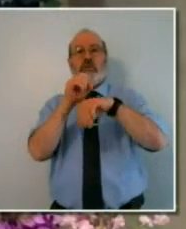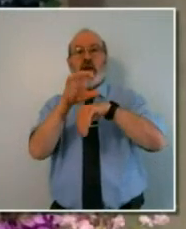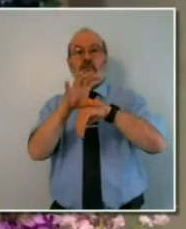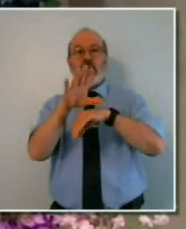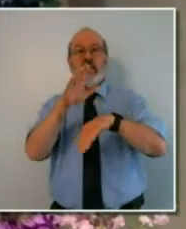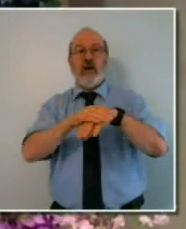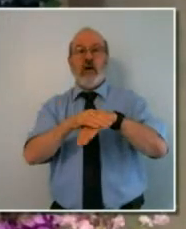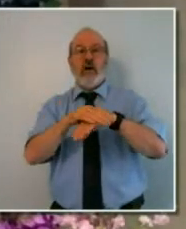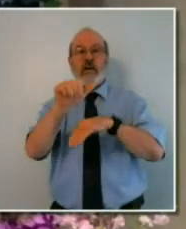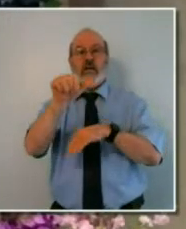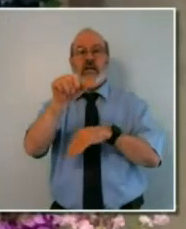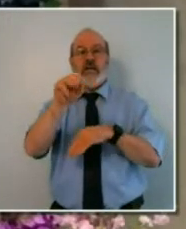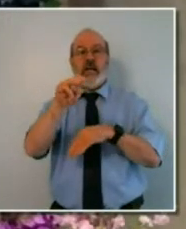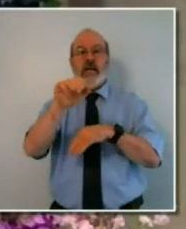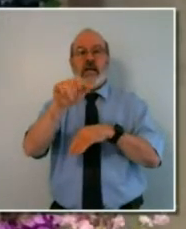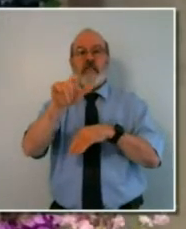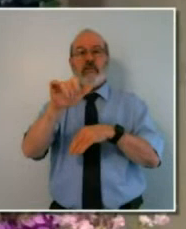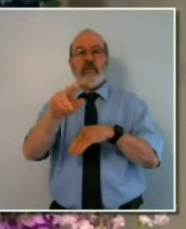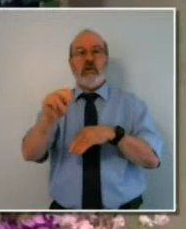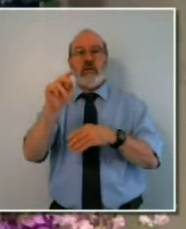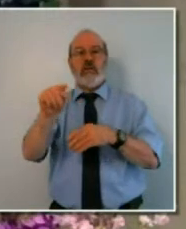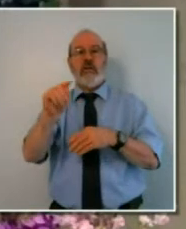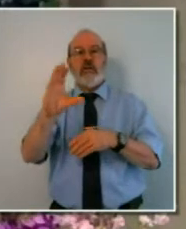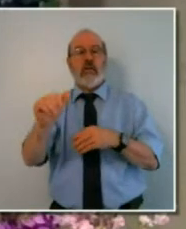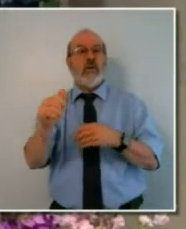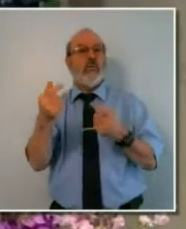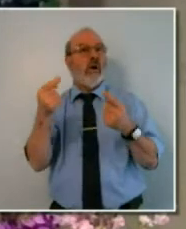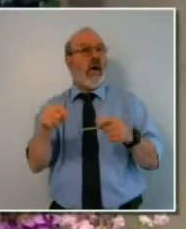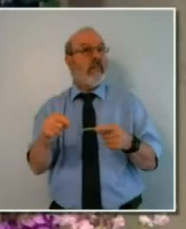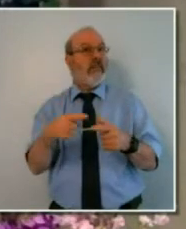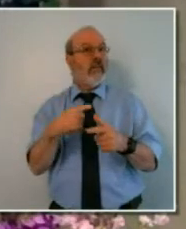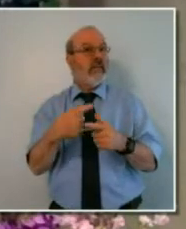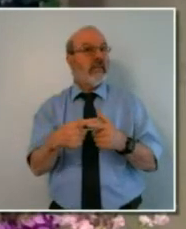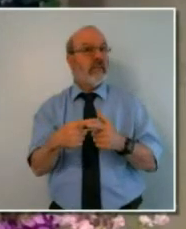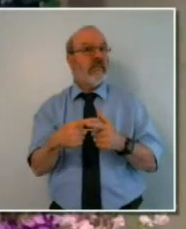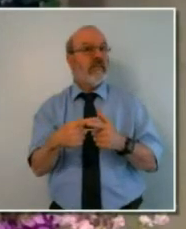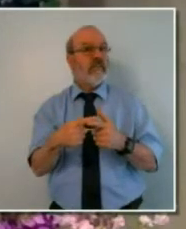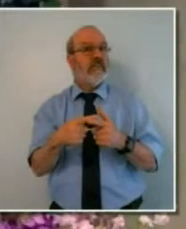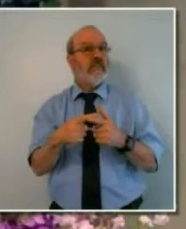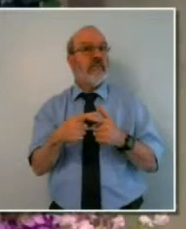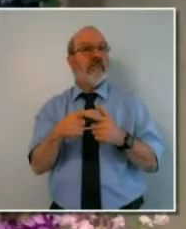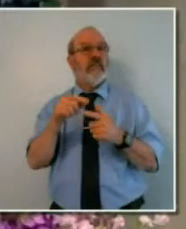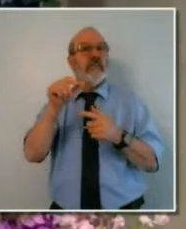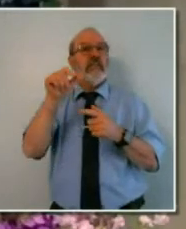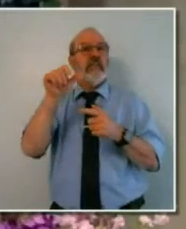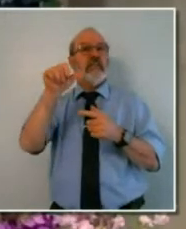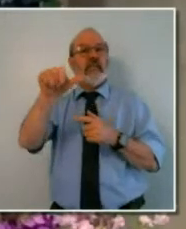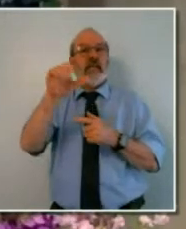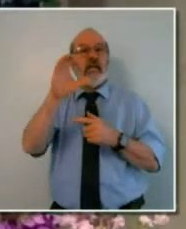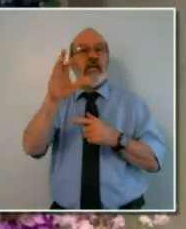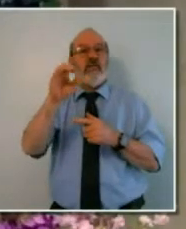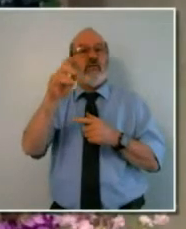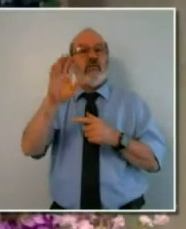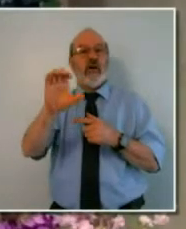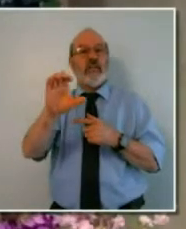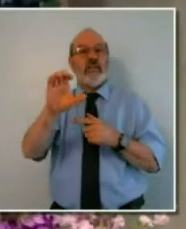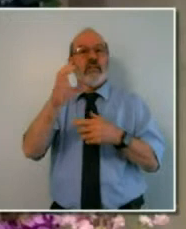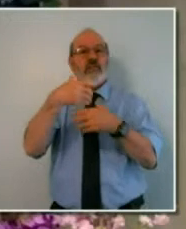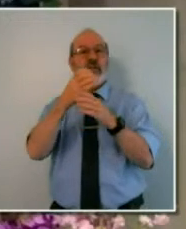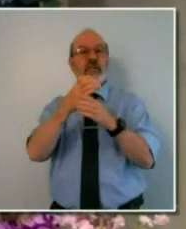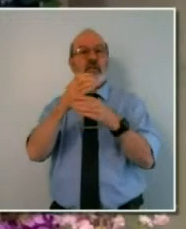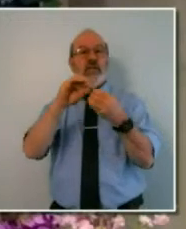Amazon.ca. What happened then? Acrostic Creations went number one in